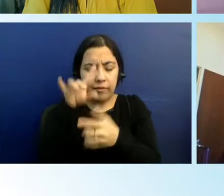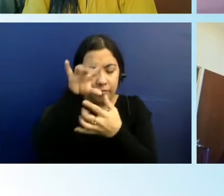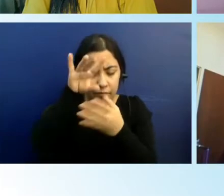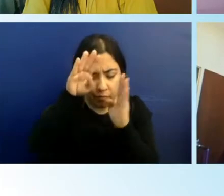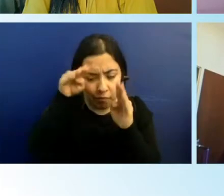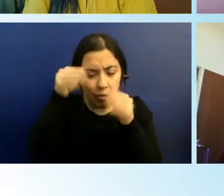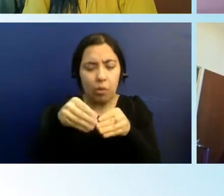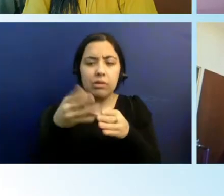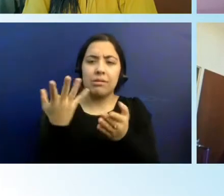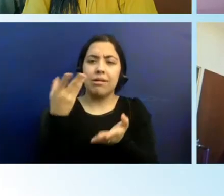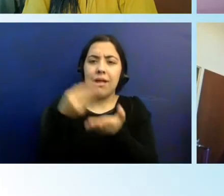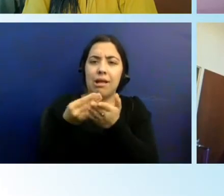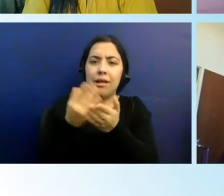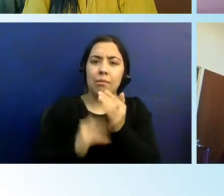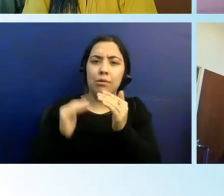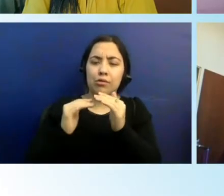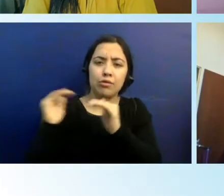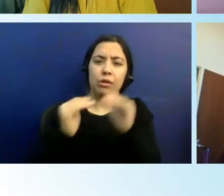issues,